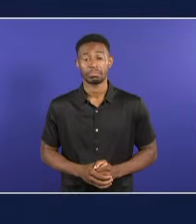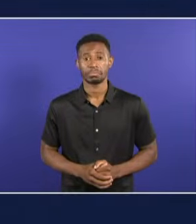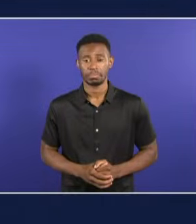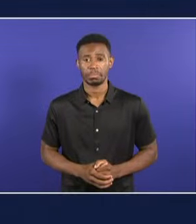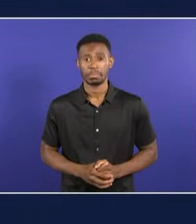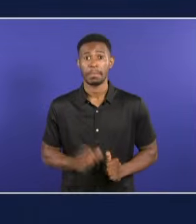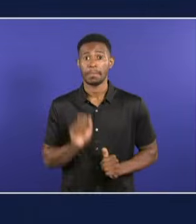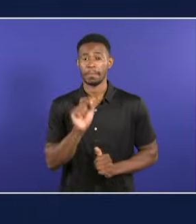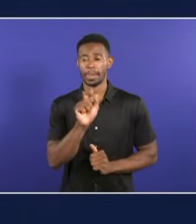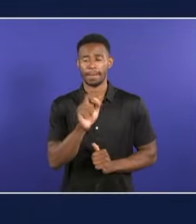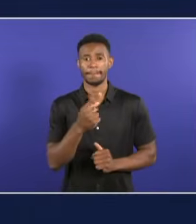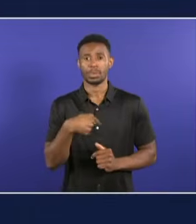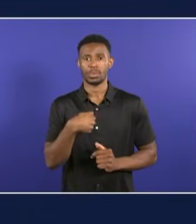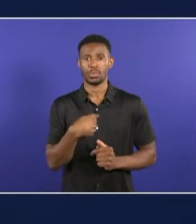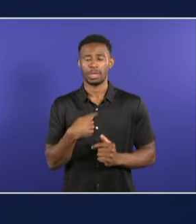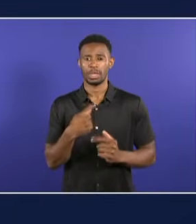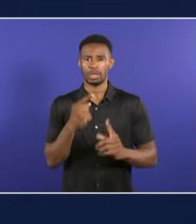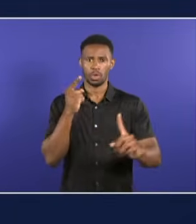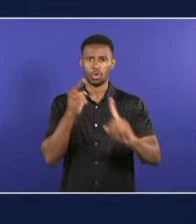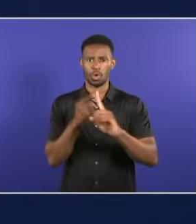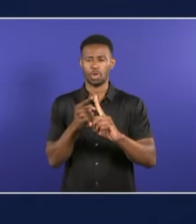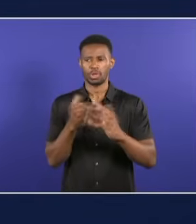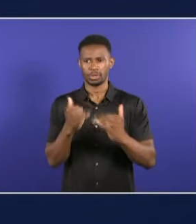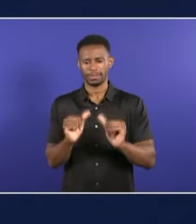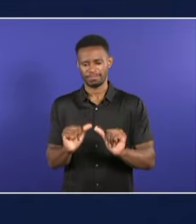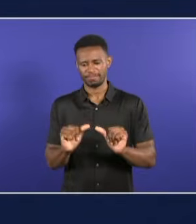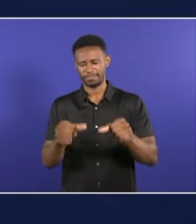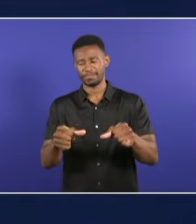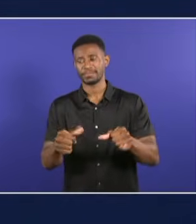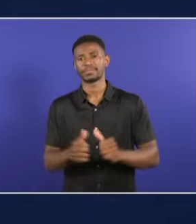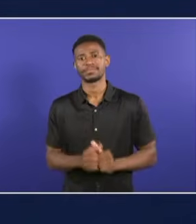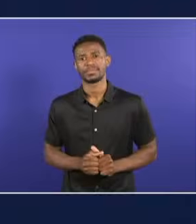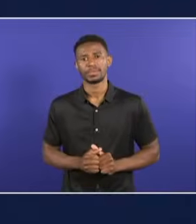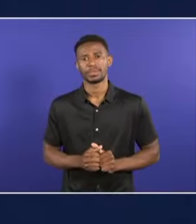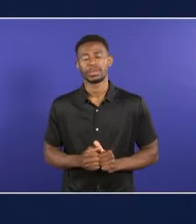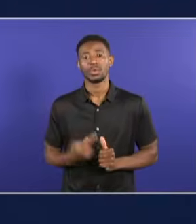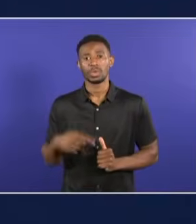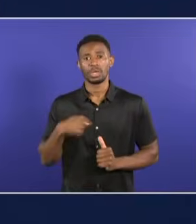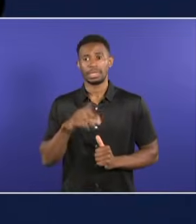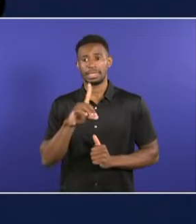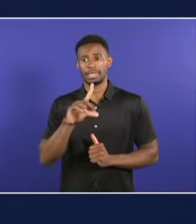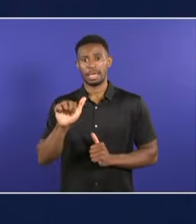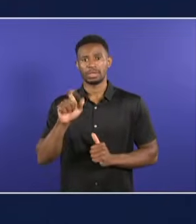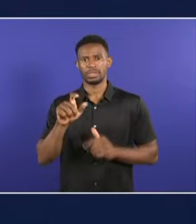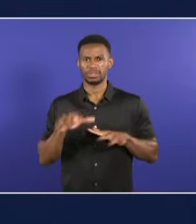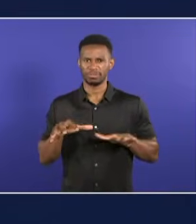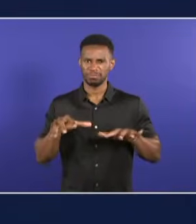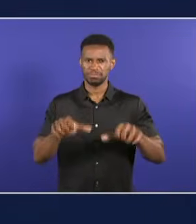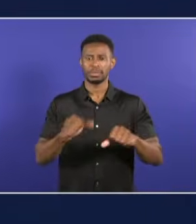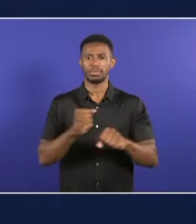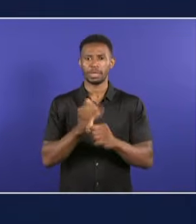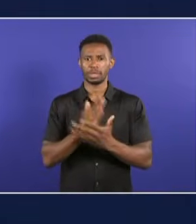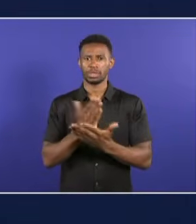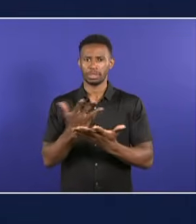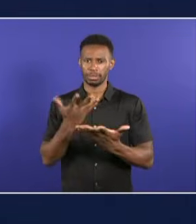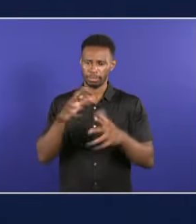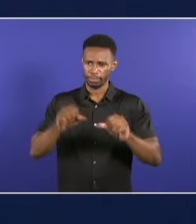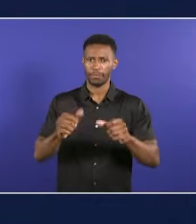That is the next chapter in our party's proud history. That is the next chapter that all of us must write